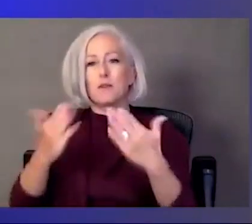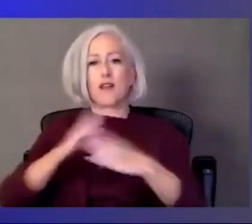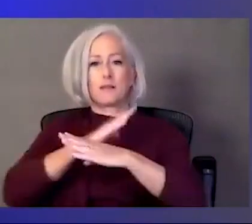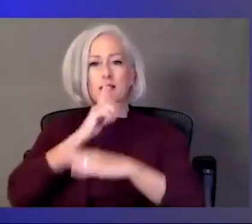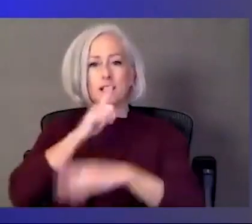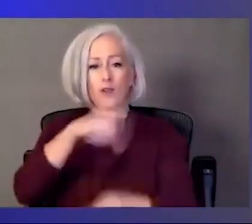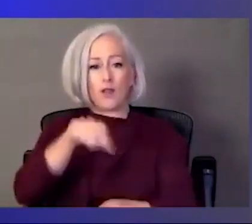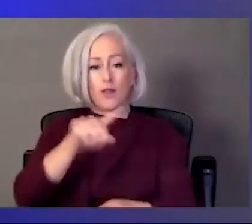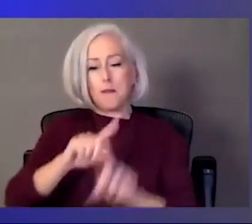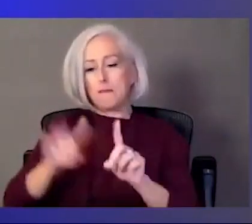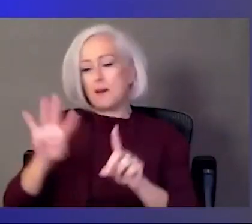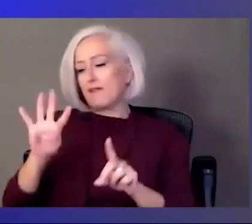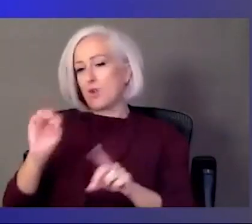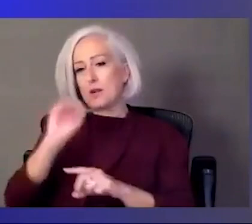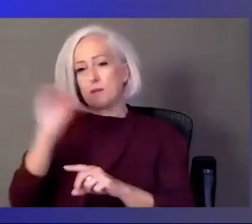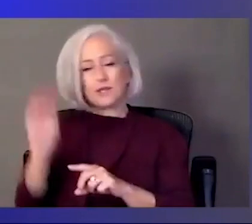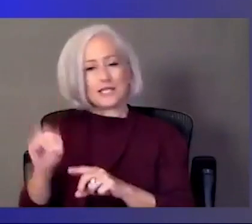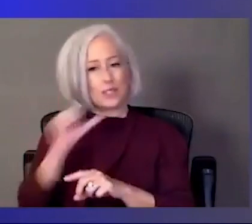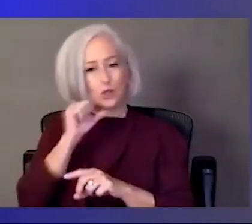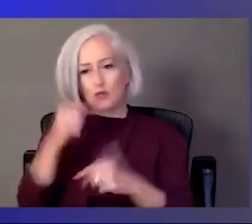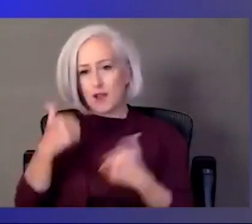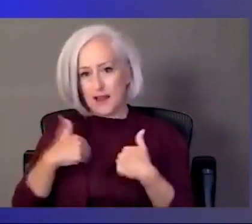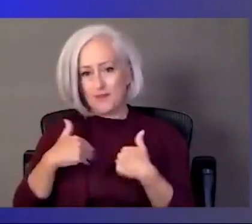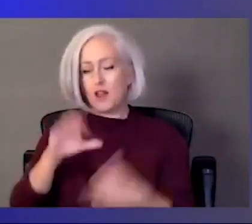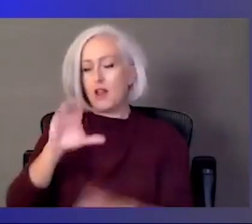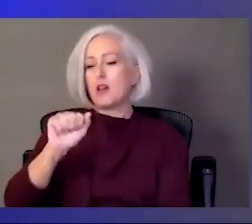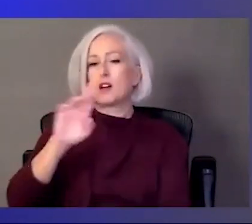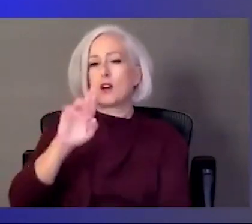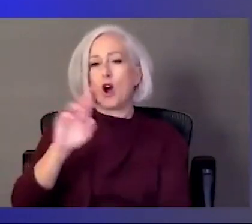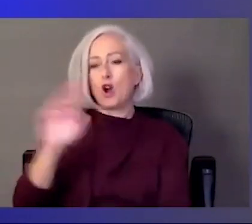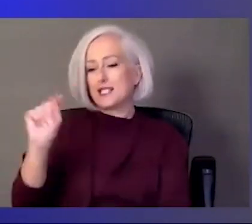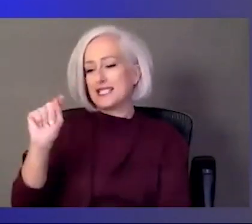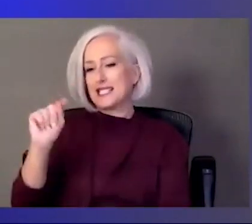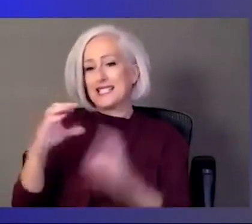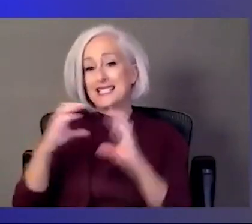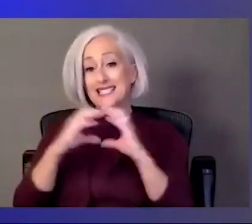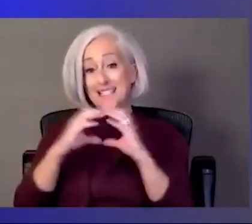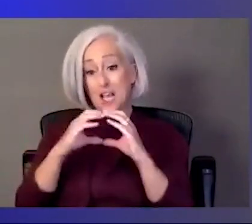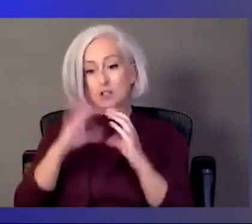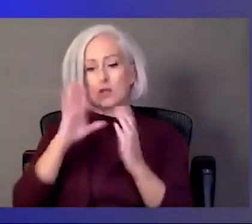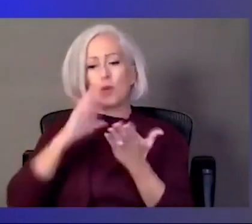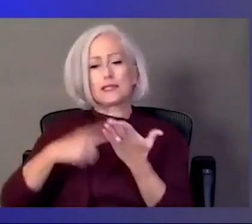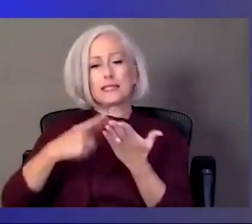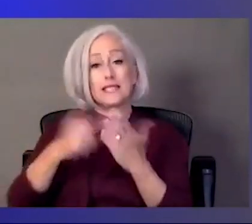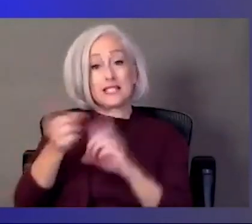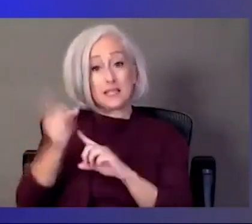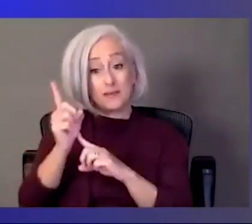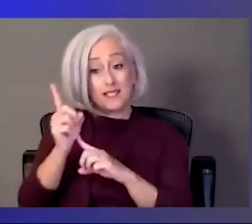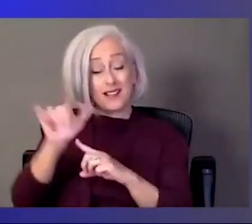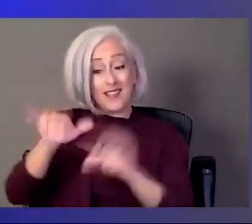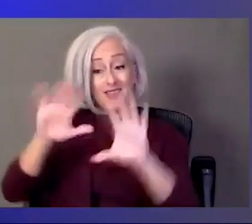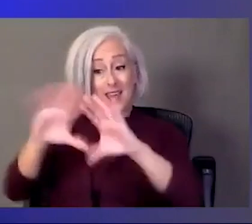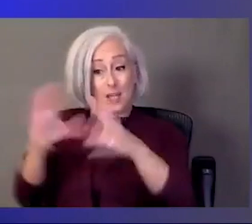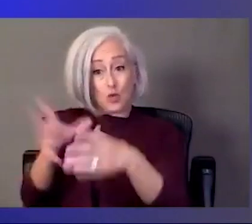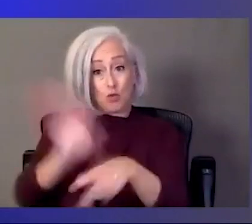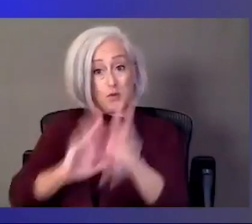not. Our CAR T cells, which we'll be talking about here in just a moment, that population has even less of a response because the